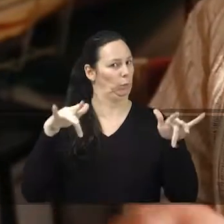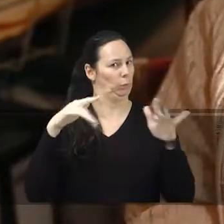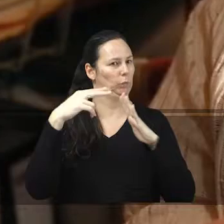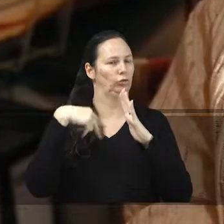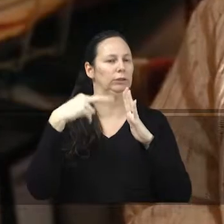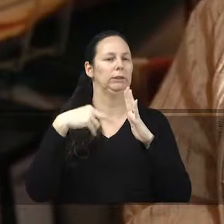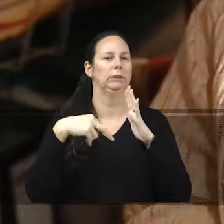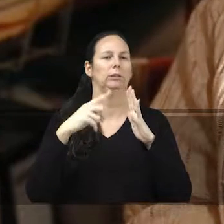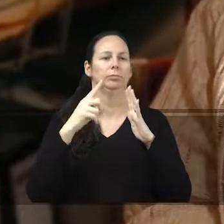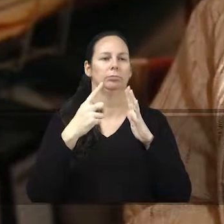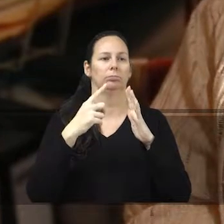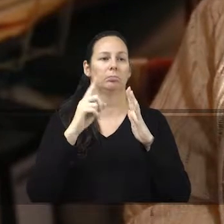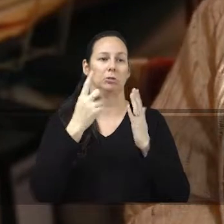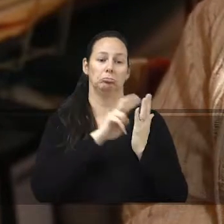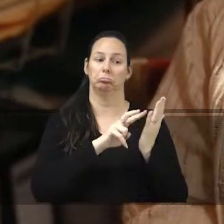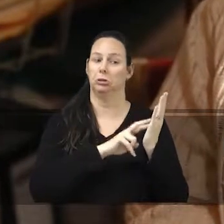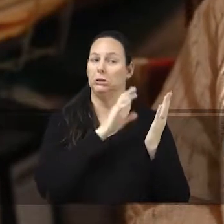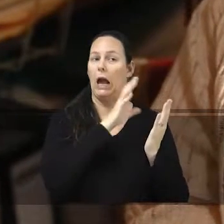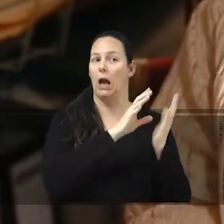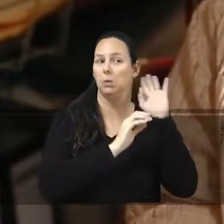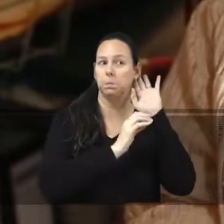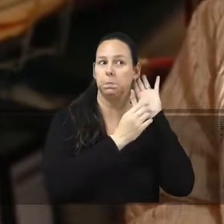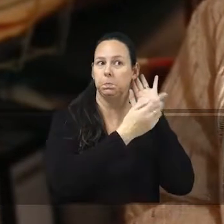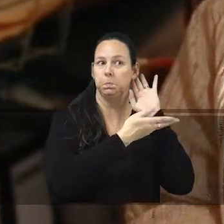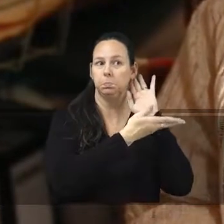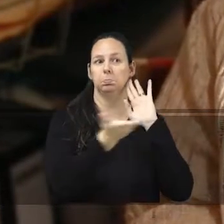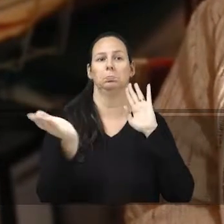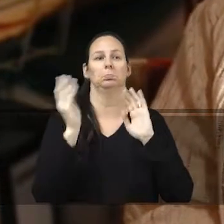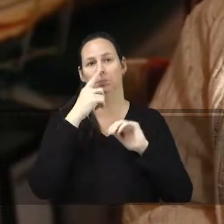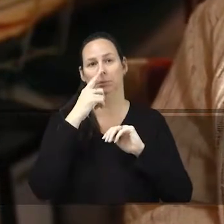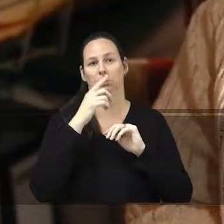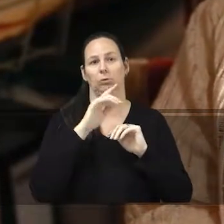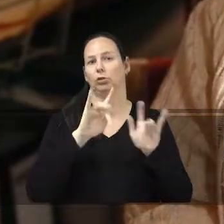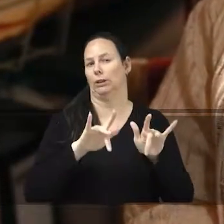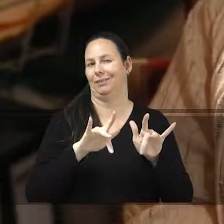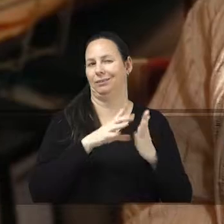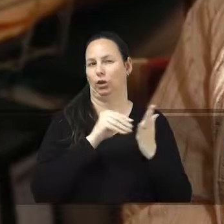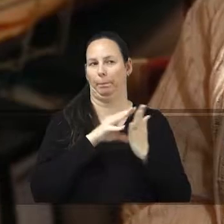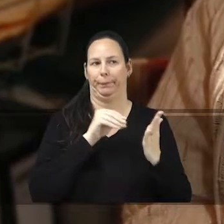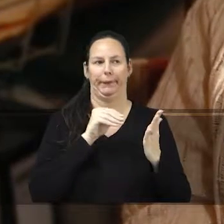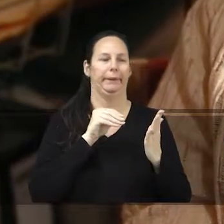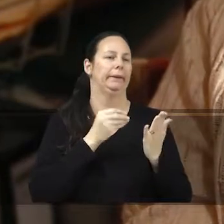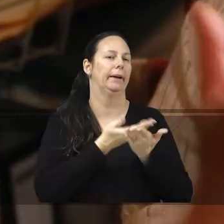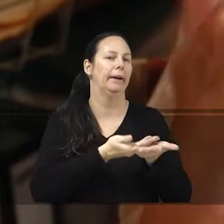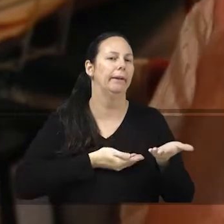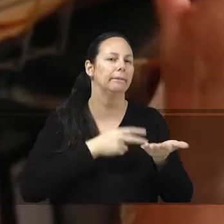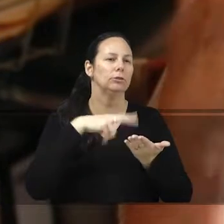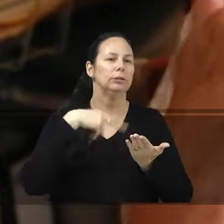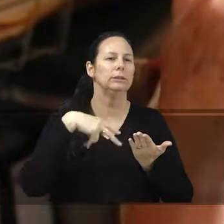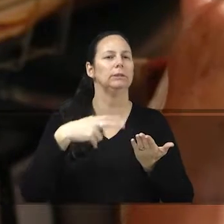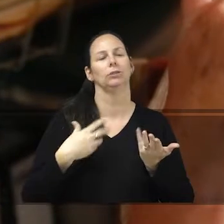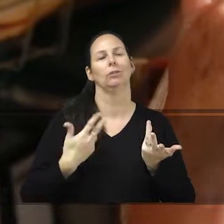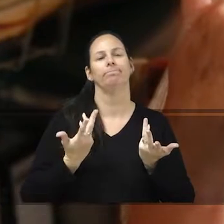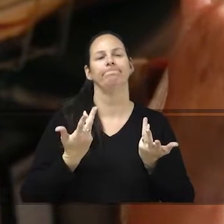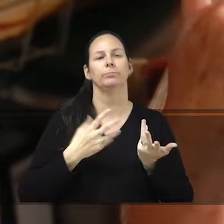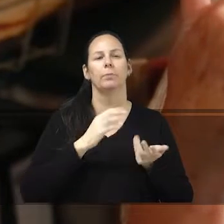were not given a copy. Mm-hmm. It was in Italian anyway, so it wouldn't have been very helpful for me. But we heard what